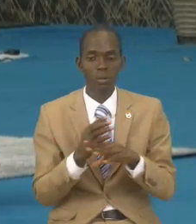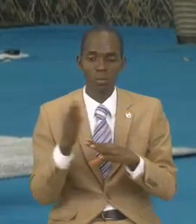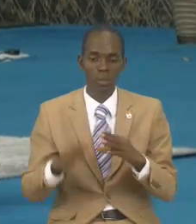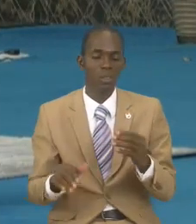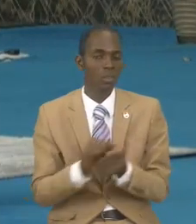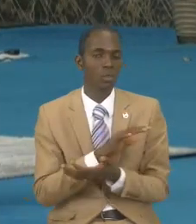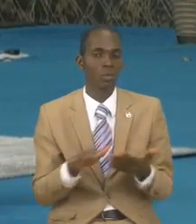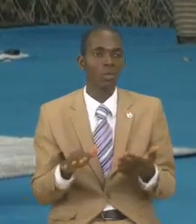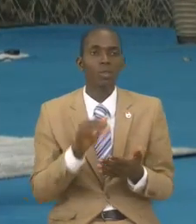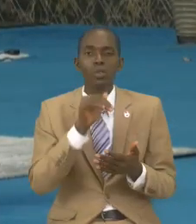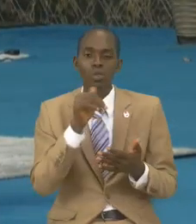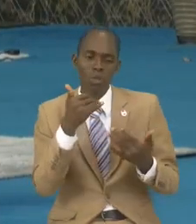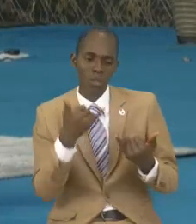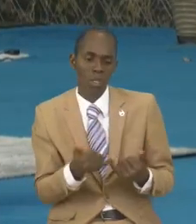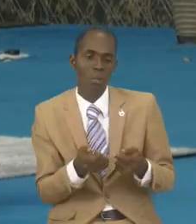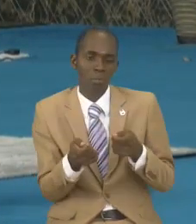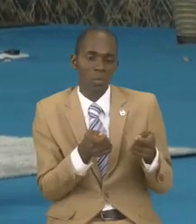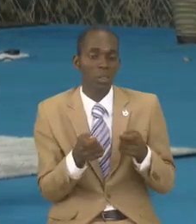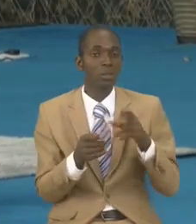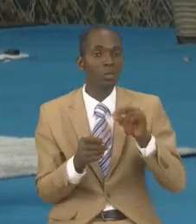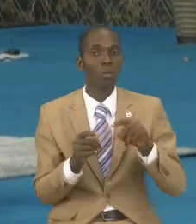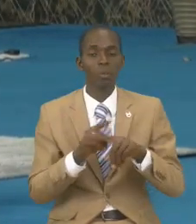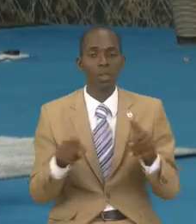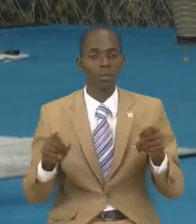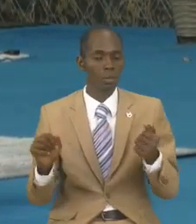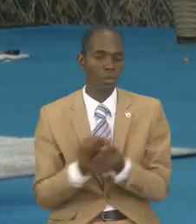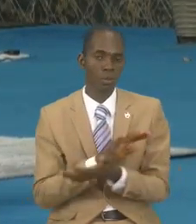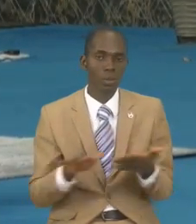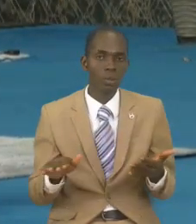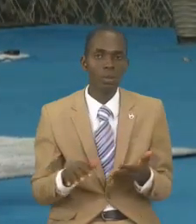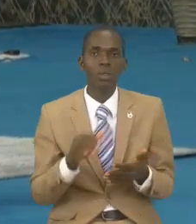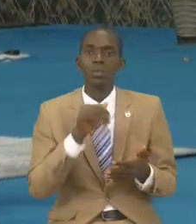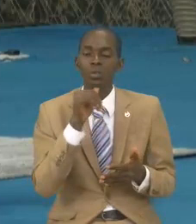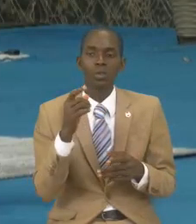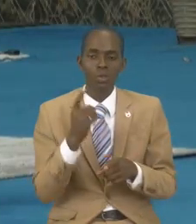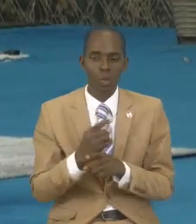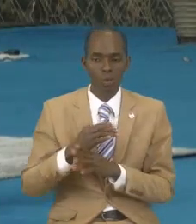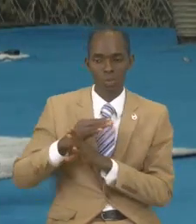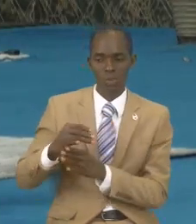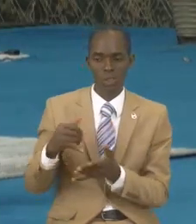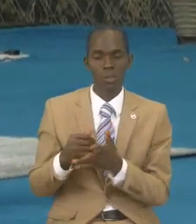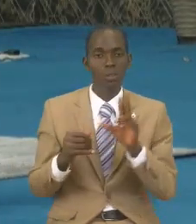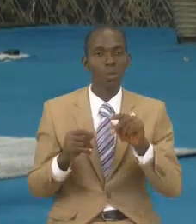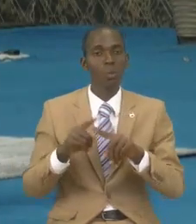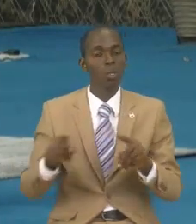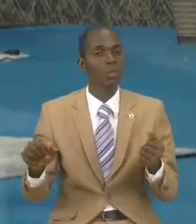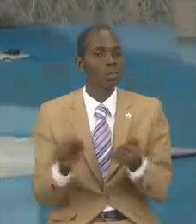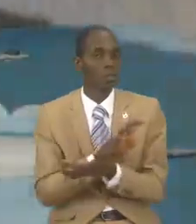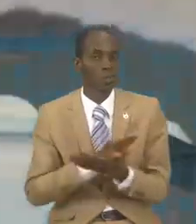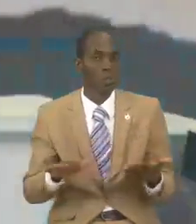not controlled, destroyed, not resisted, destroyed, and it is